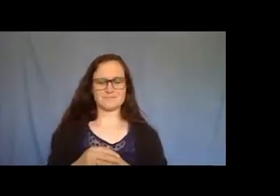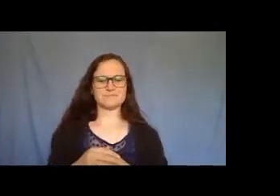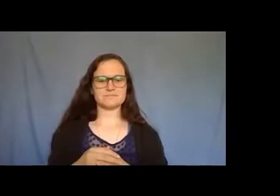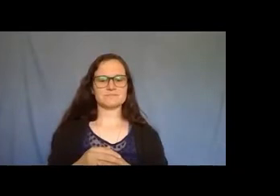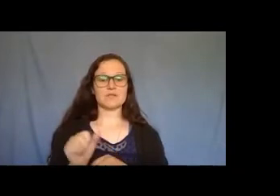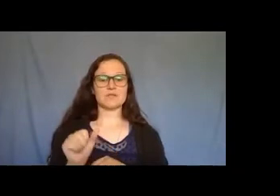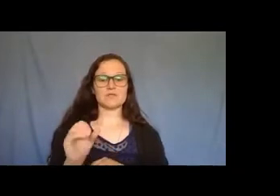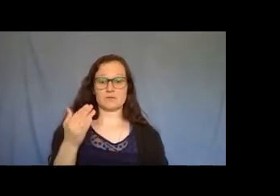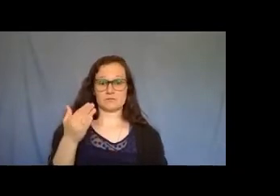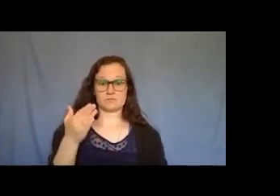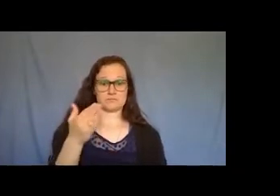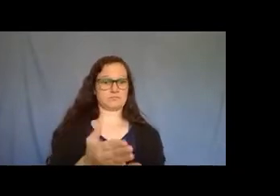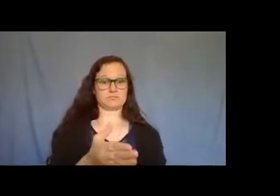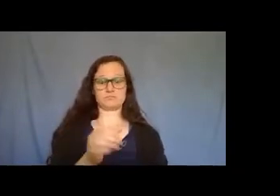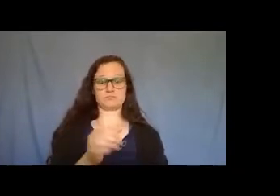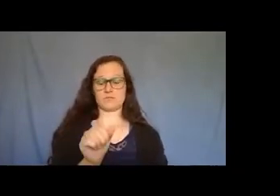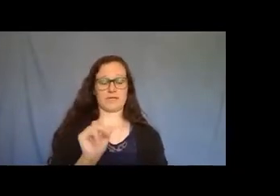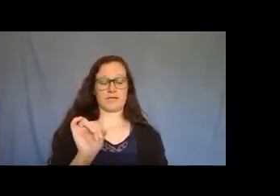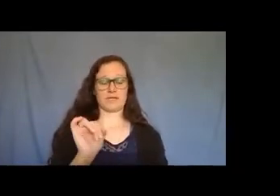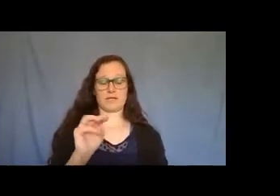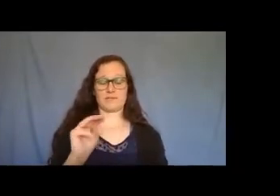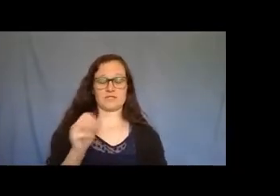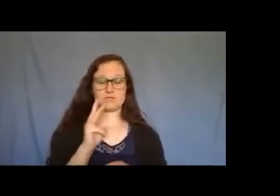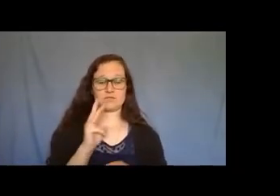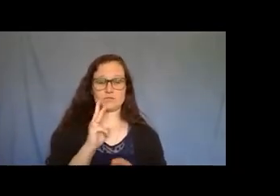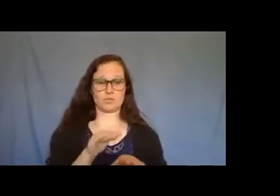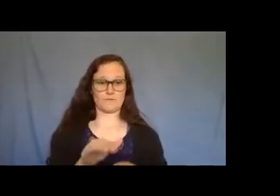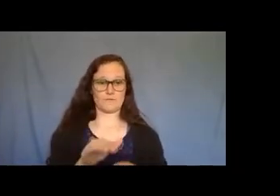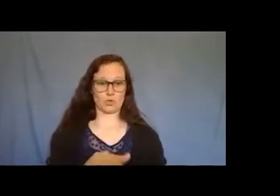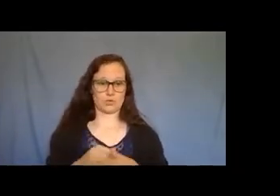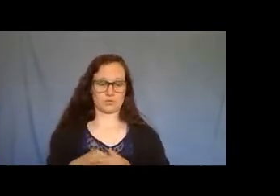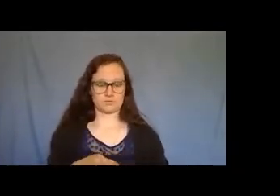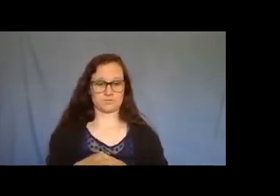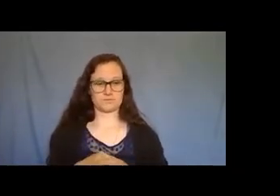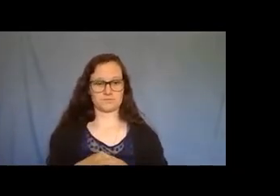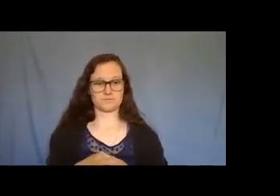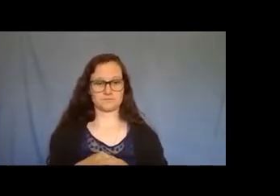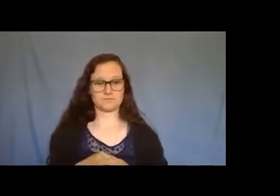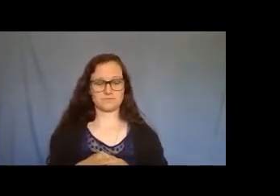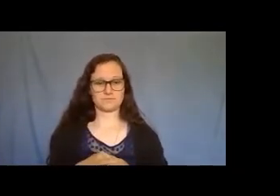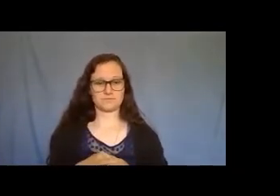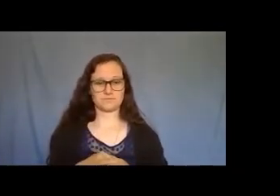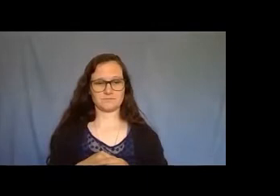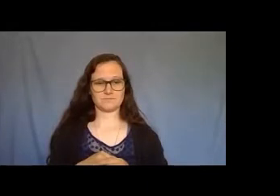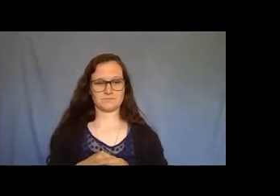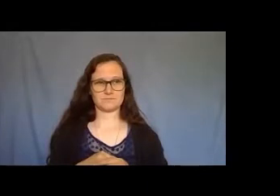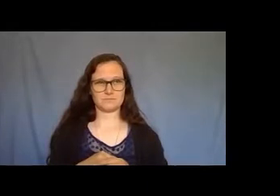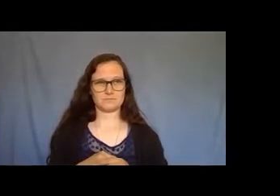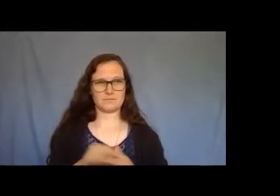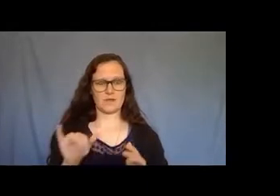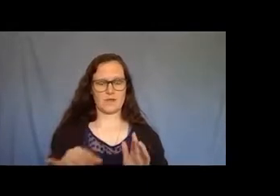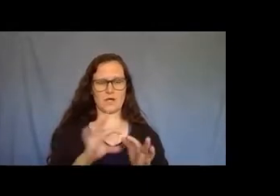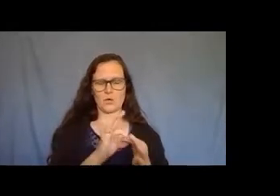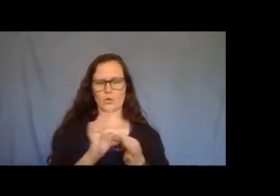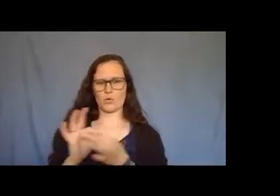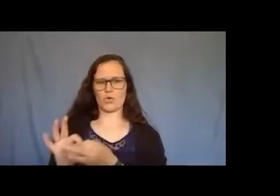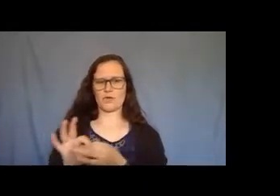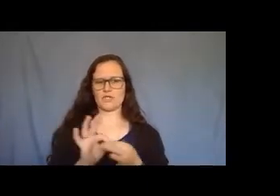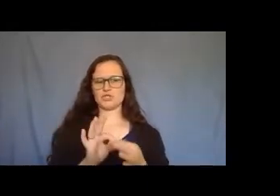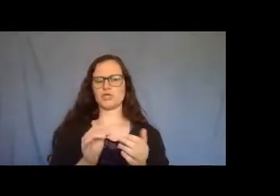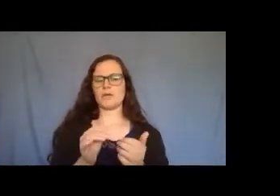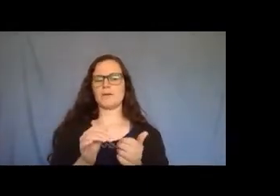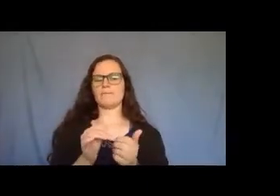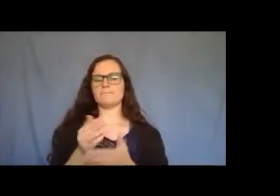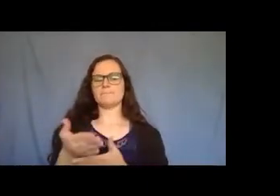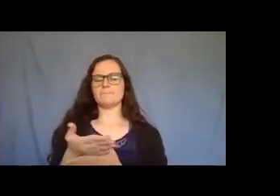high turbidity, high flow events. And that correlation between turbidity and